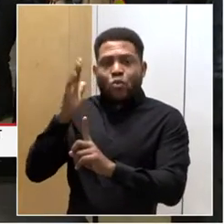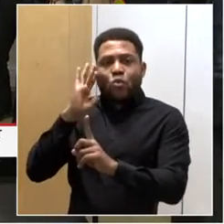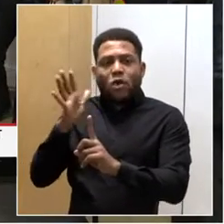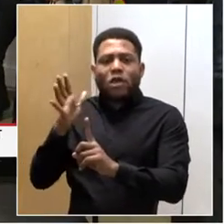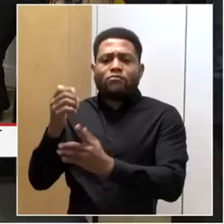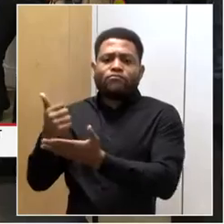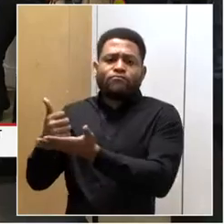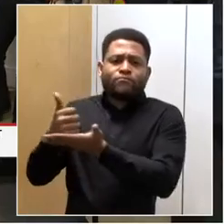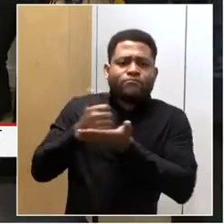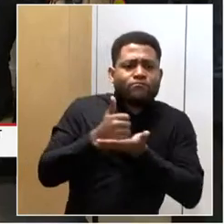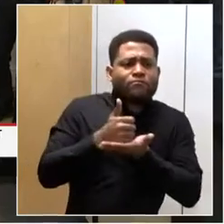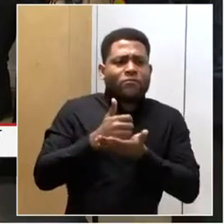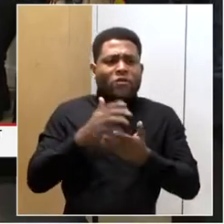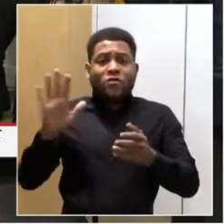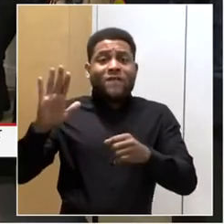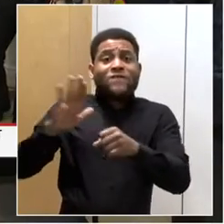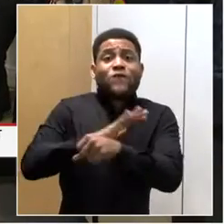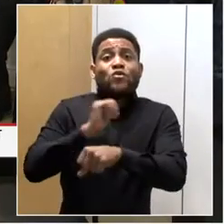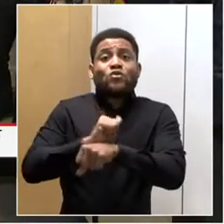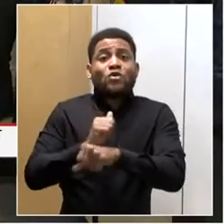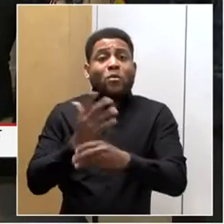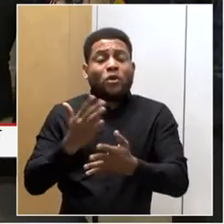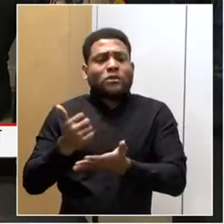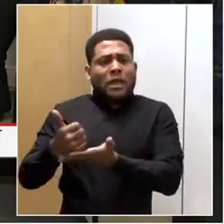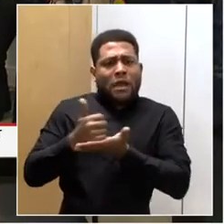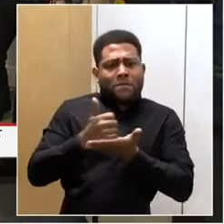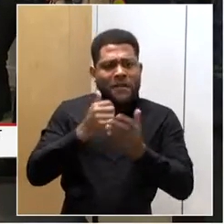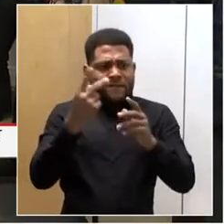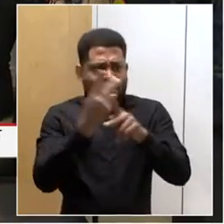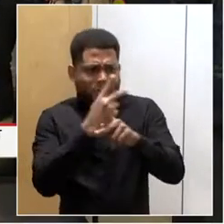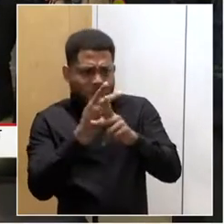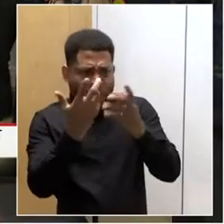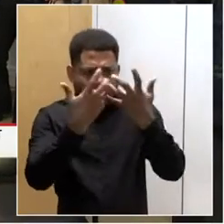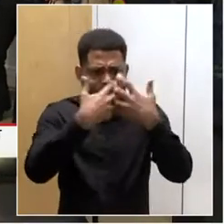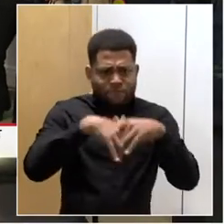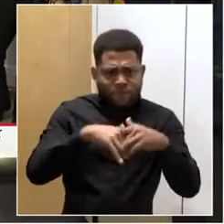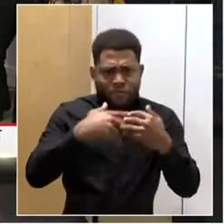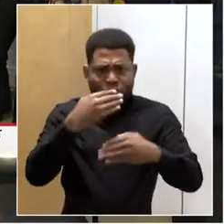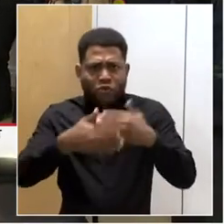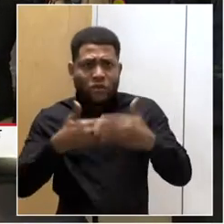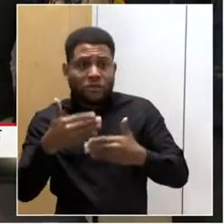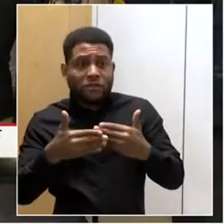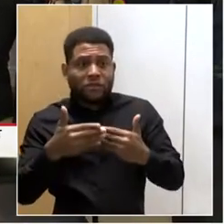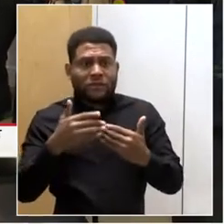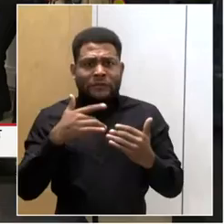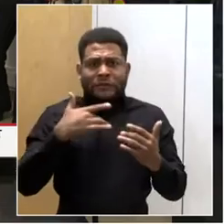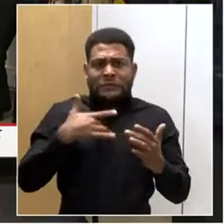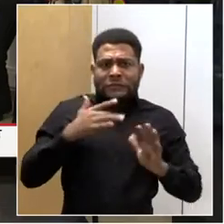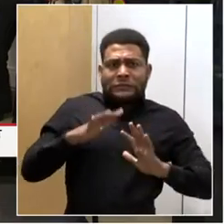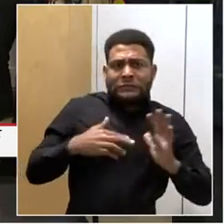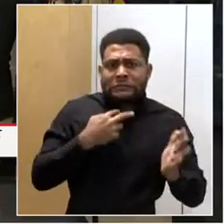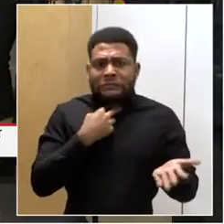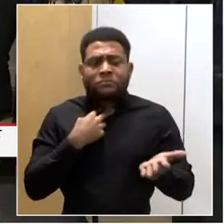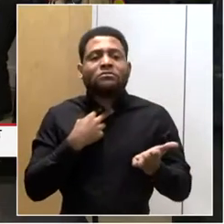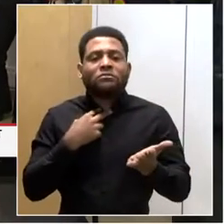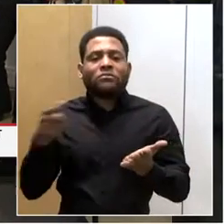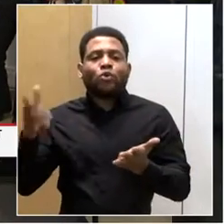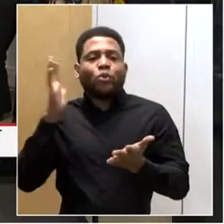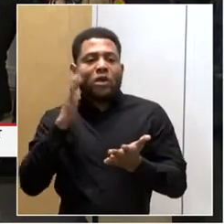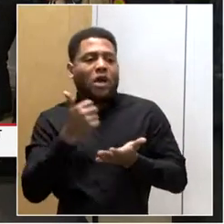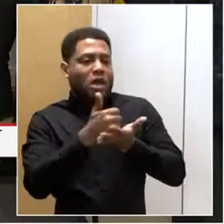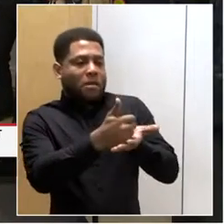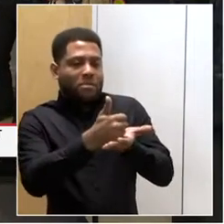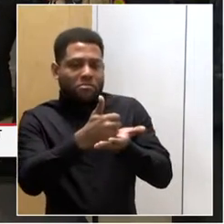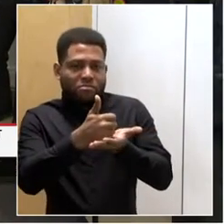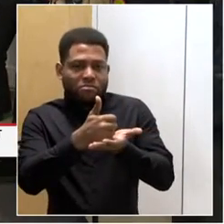is to help people figure out how to work through all the processes. and they will help folks